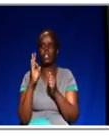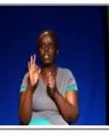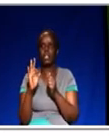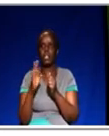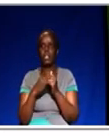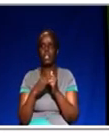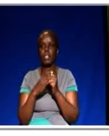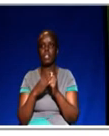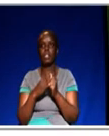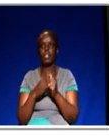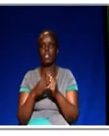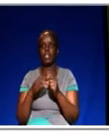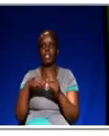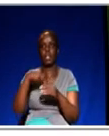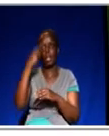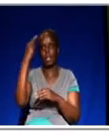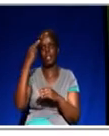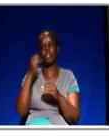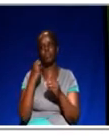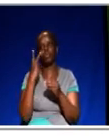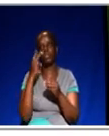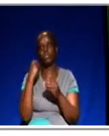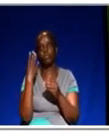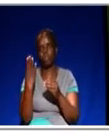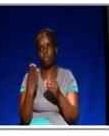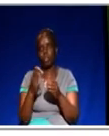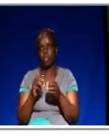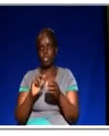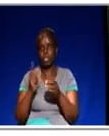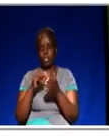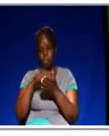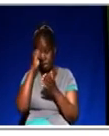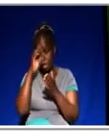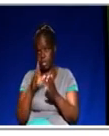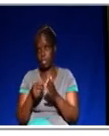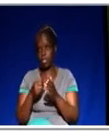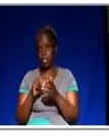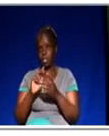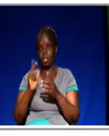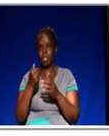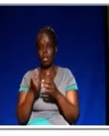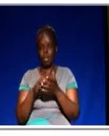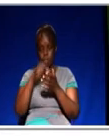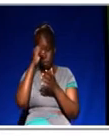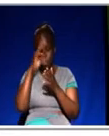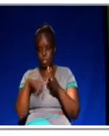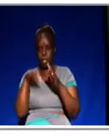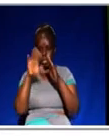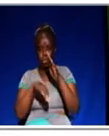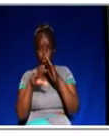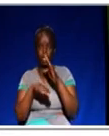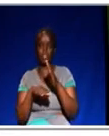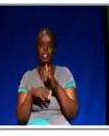and the highest was 24. If you look at the second student had the lowest score as